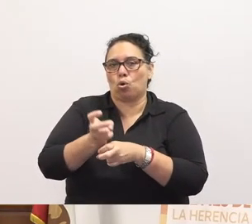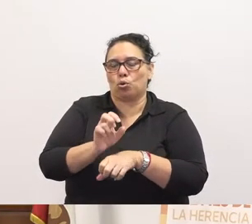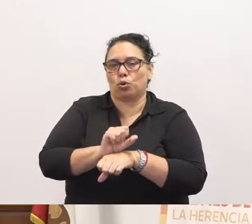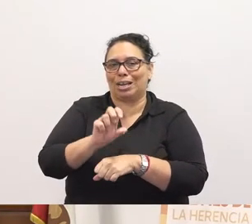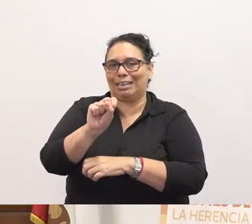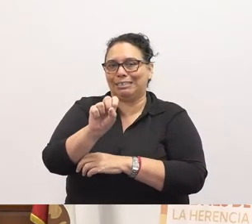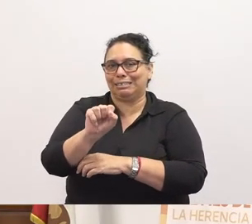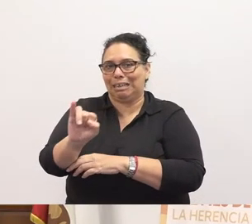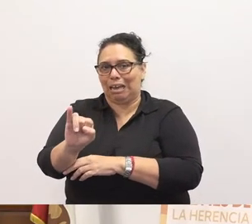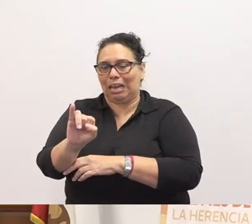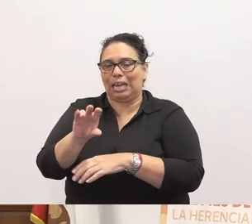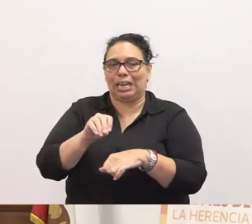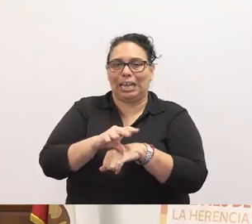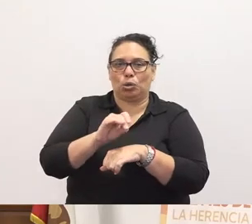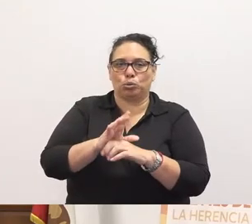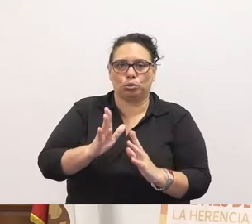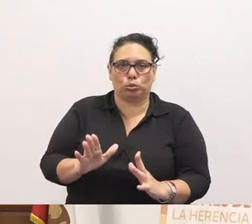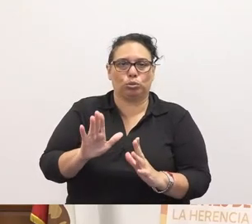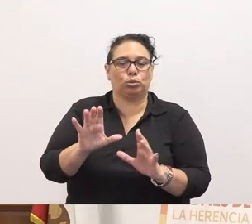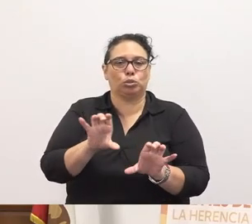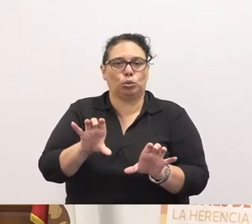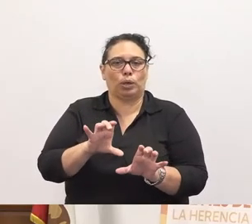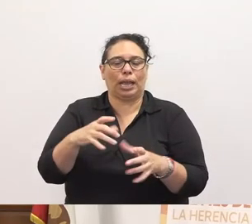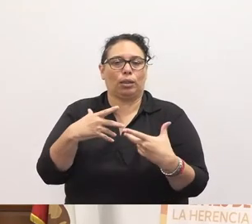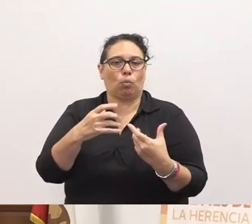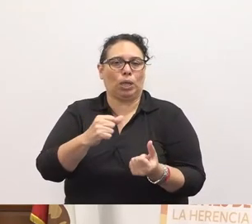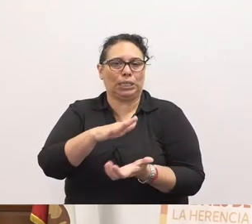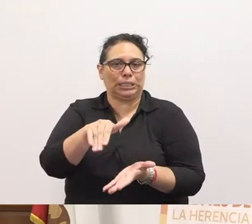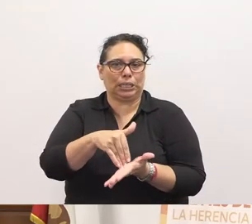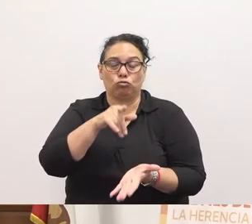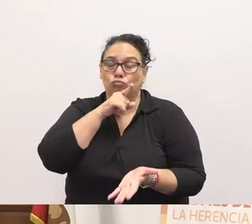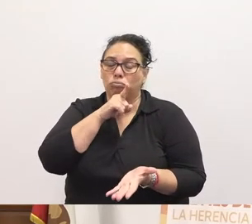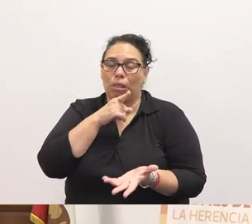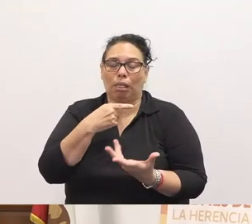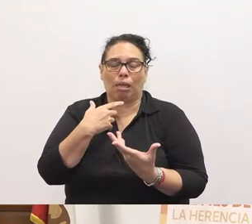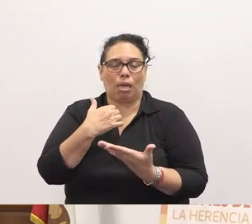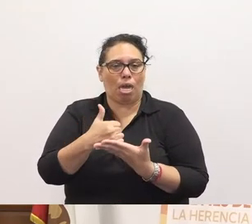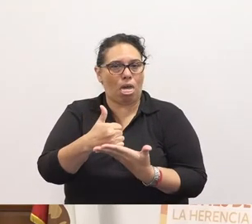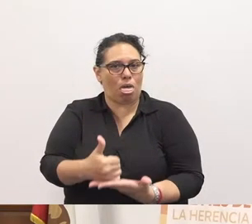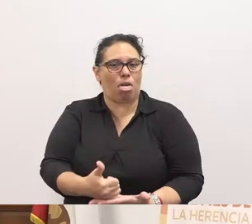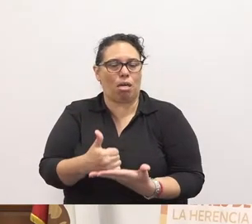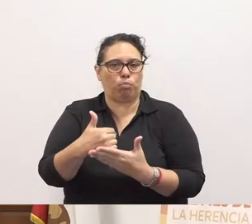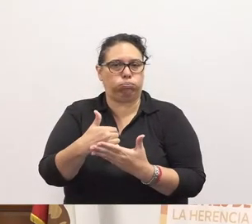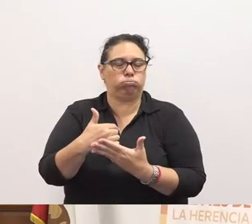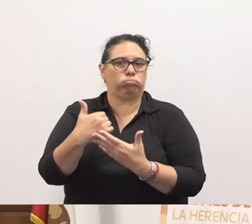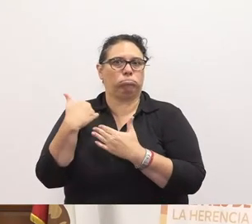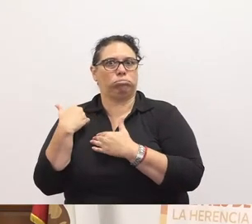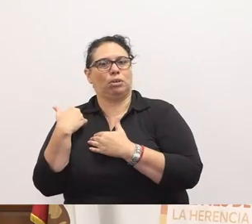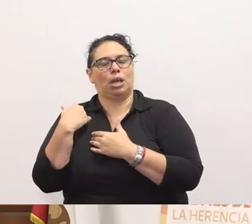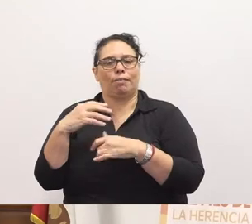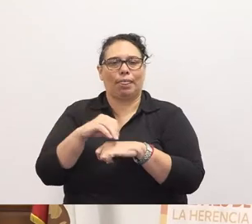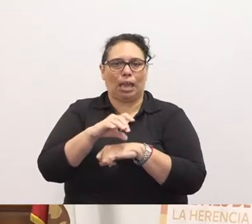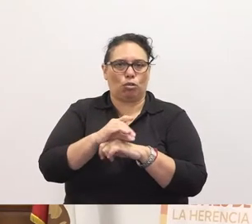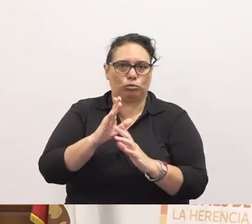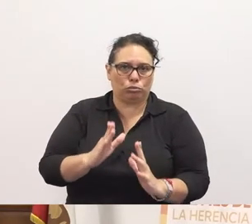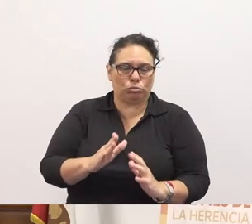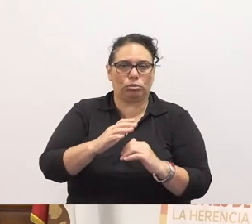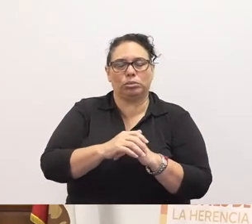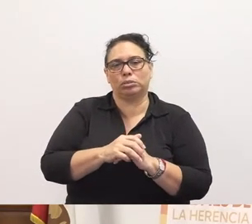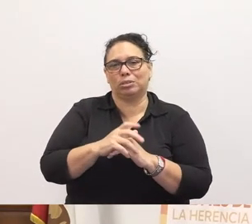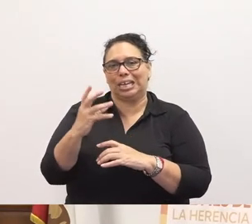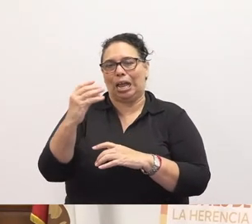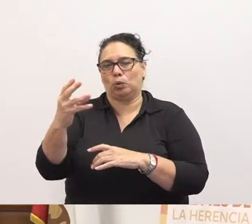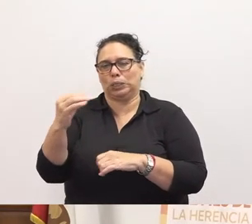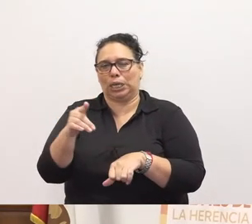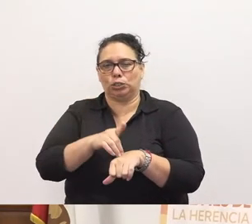SSI counselors are doing at the sites, as well as the wellness centers that really help absorb a lot of the lift that our counselors have to do as far as outside